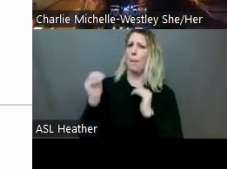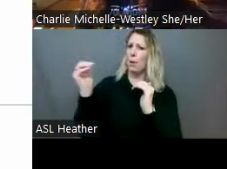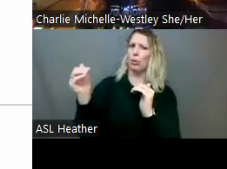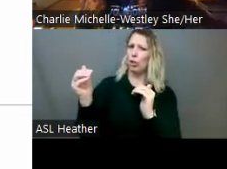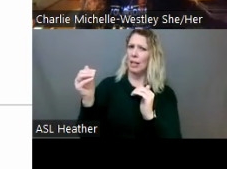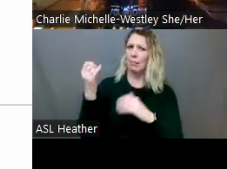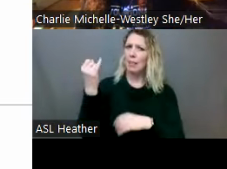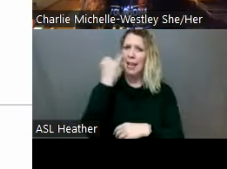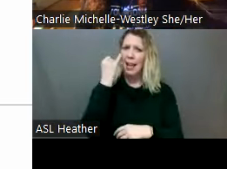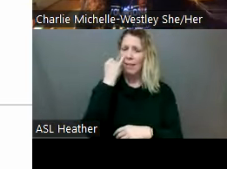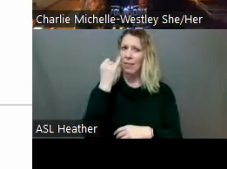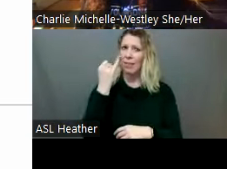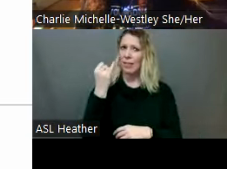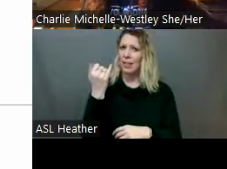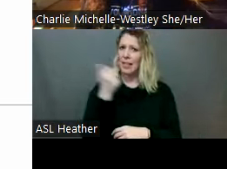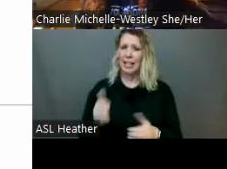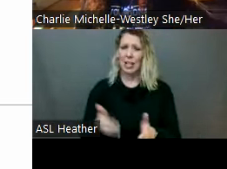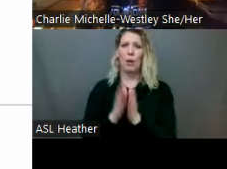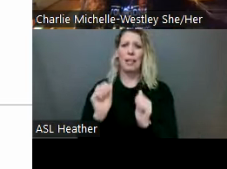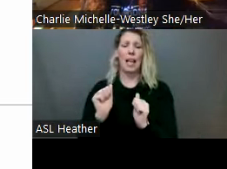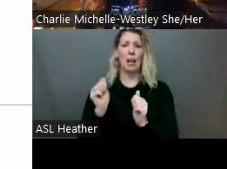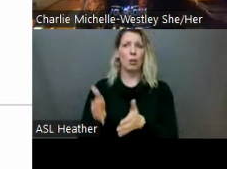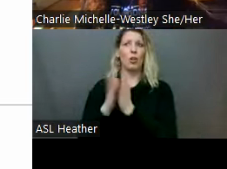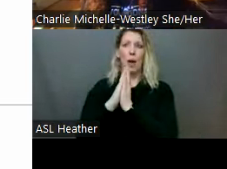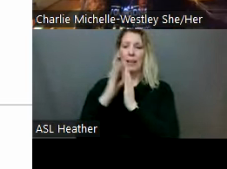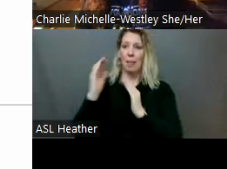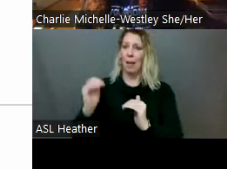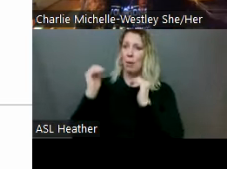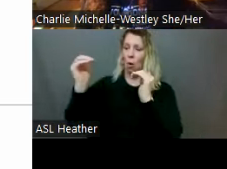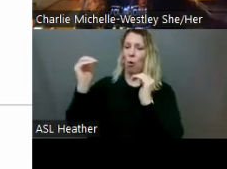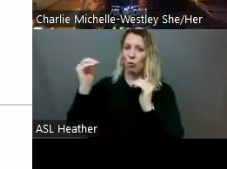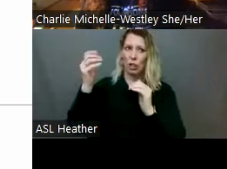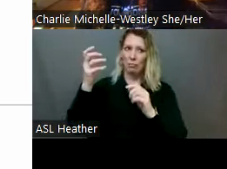is there not a way we can request the promotion just be